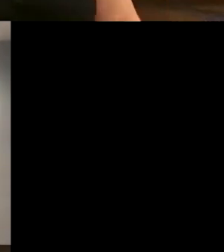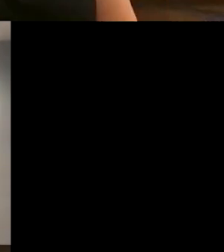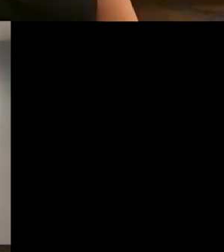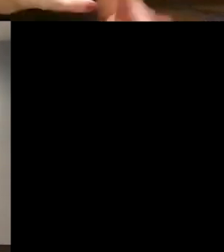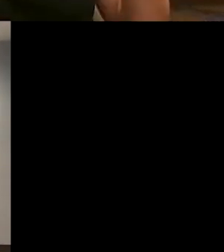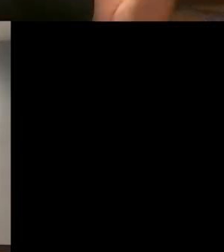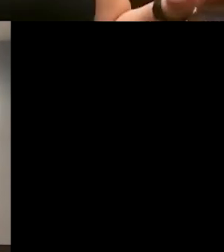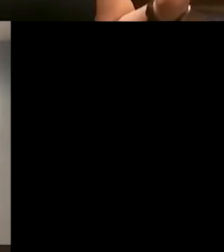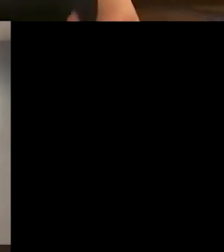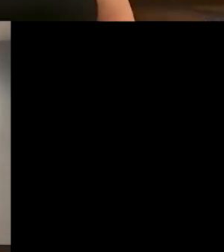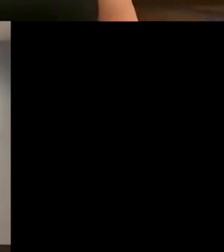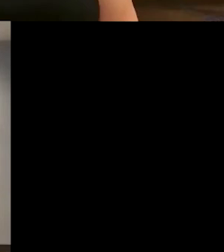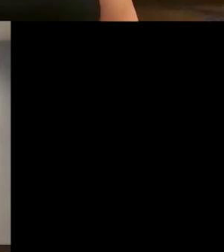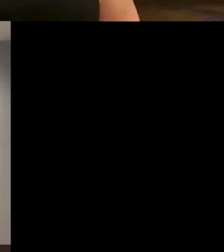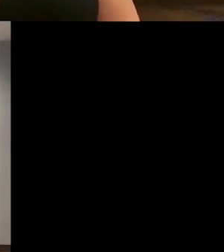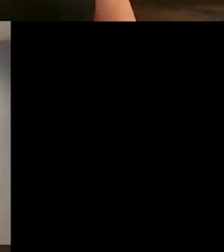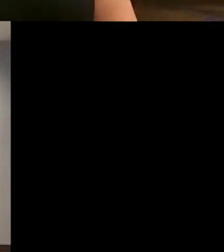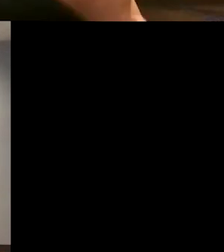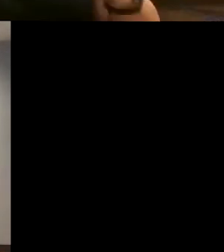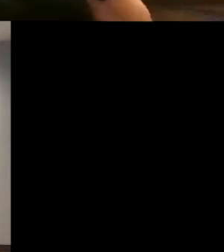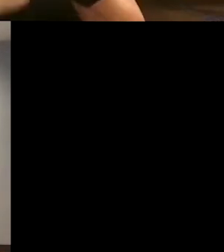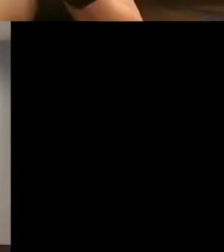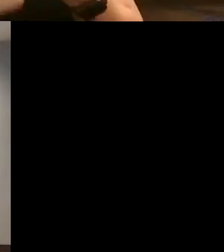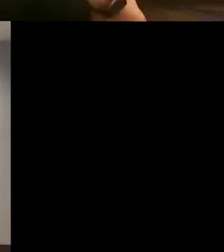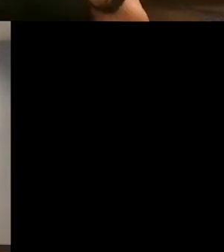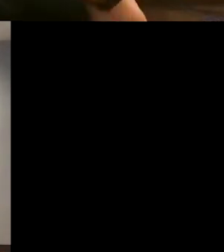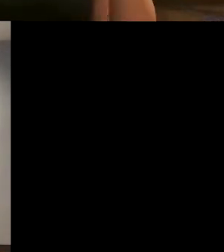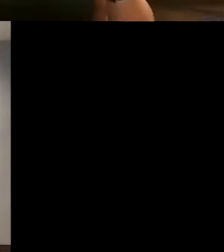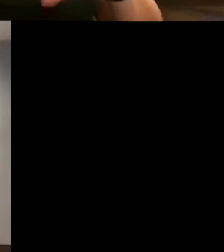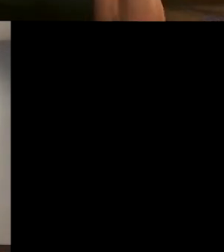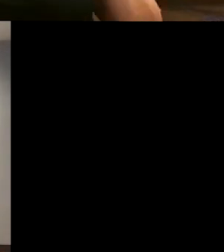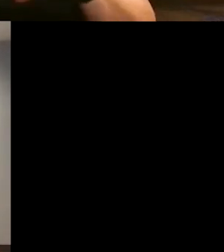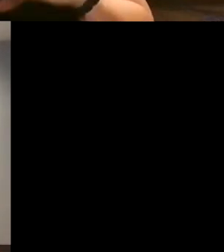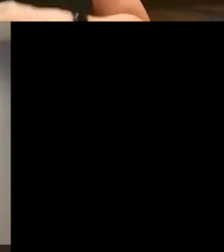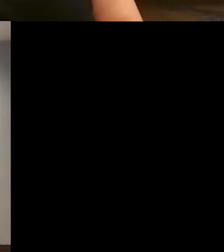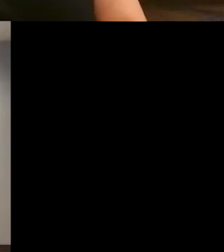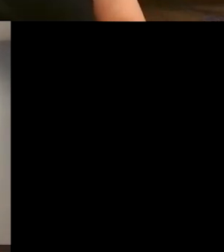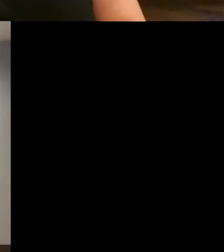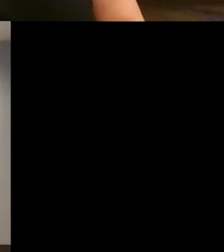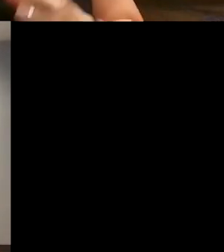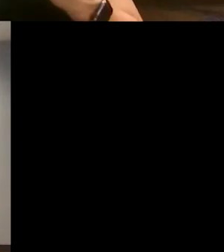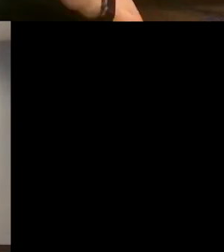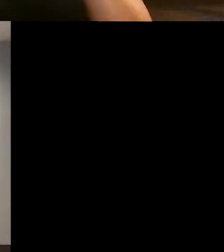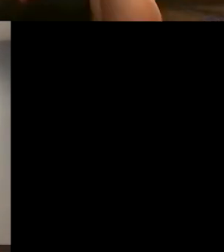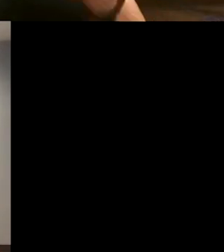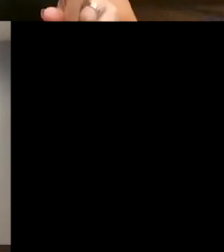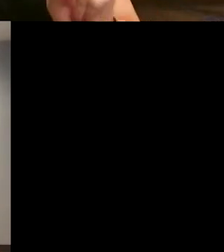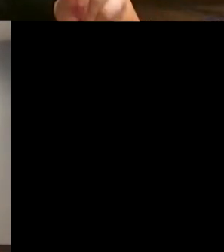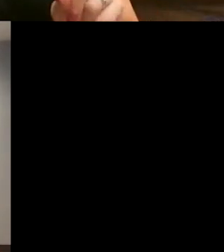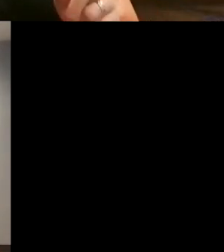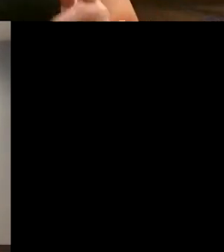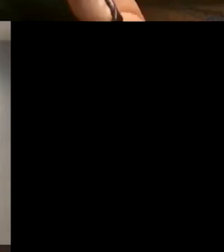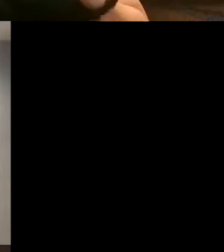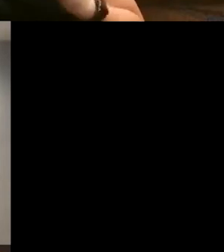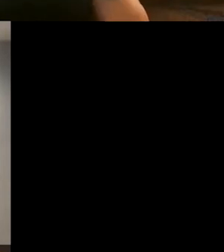much. As you and I had discussed, we definitely have some chatter in the Q&A and a couple of questions in particular that we hope you